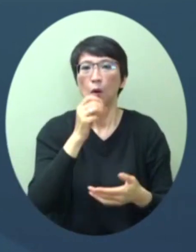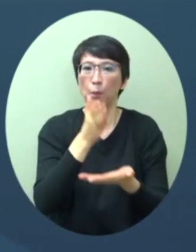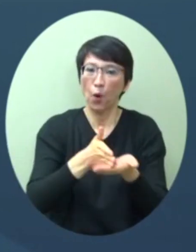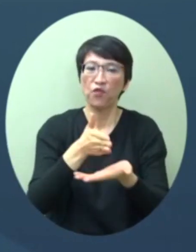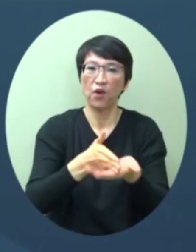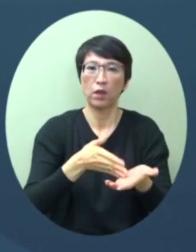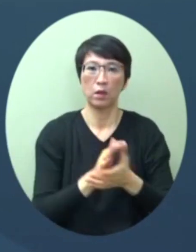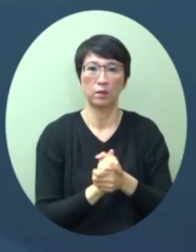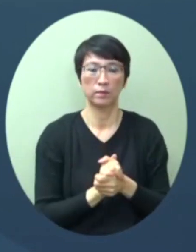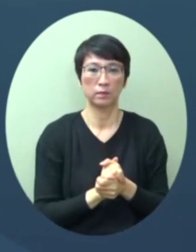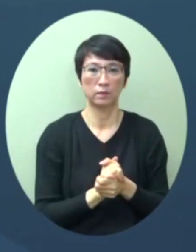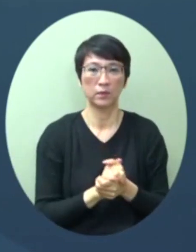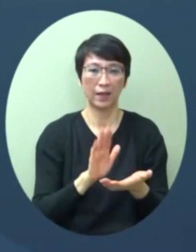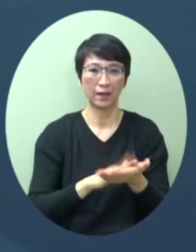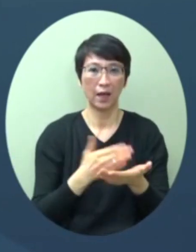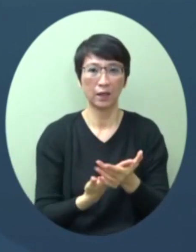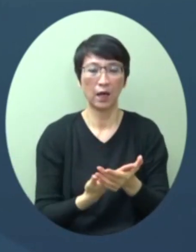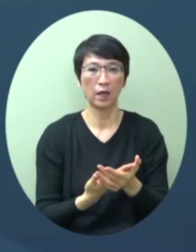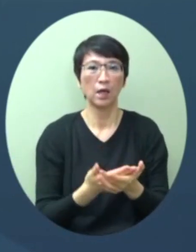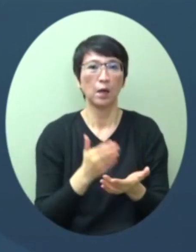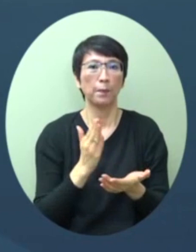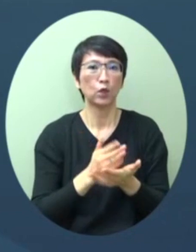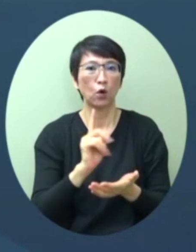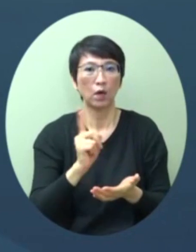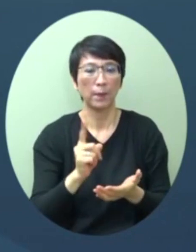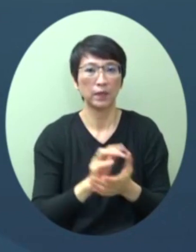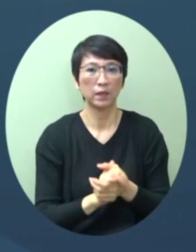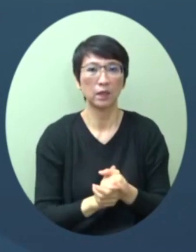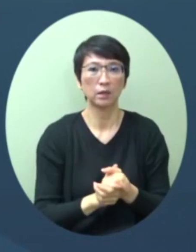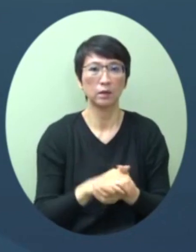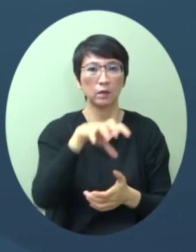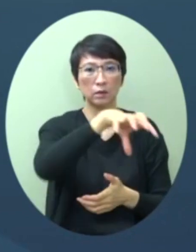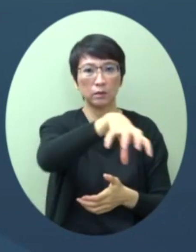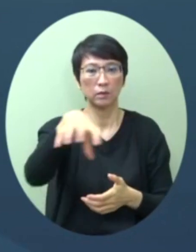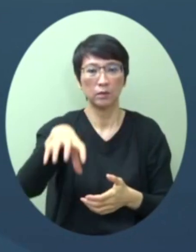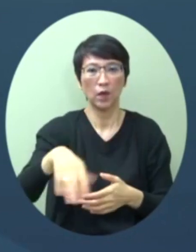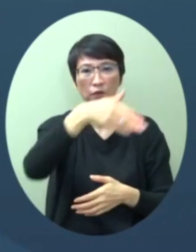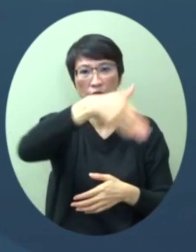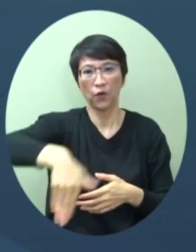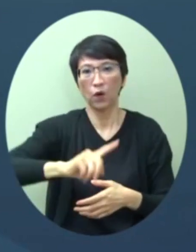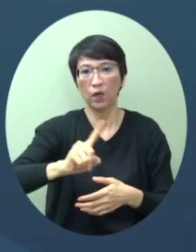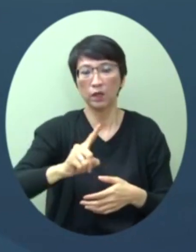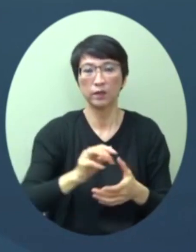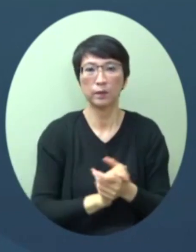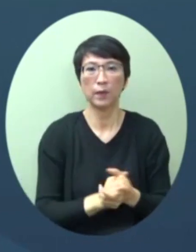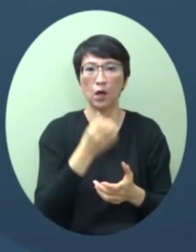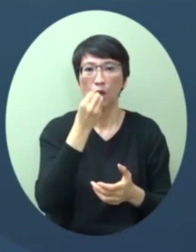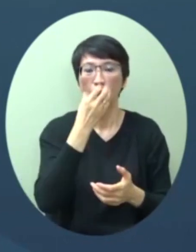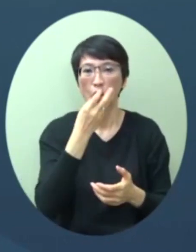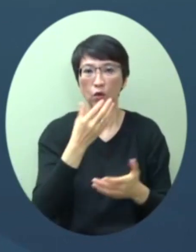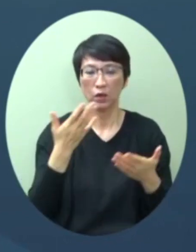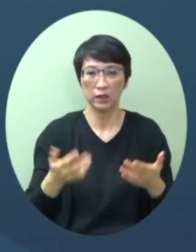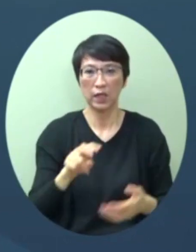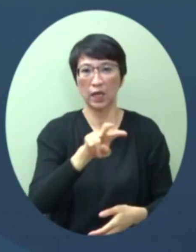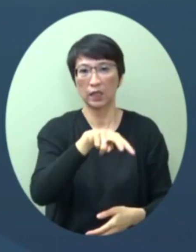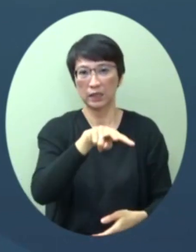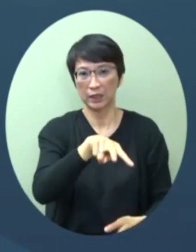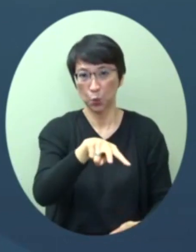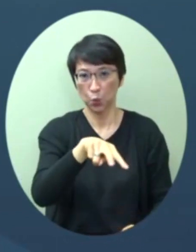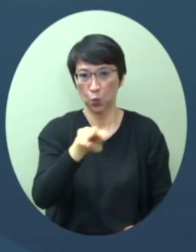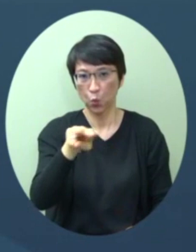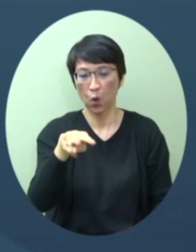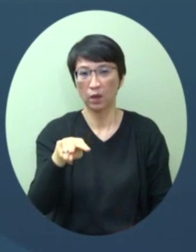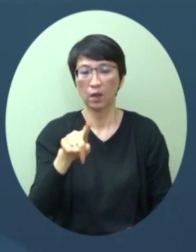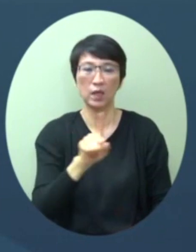is being applied so as far as Hong Kong is concerned we need to find our own way out of this epidemic